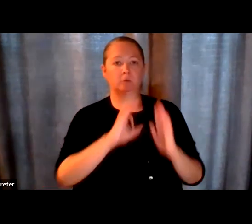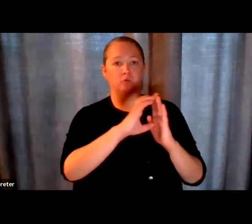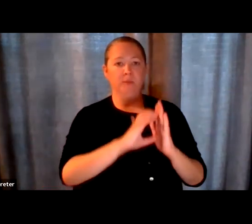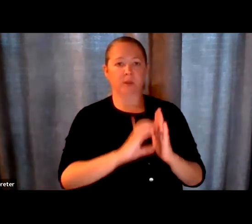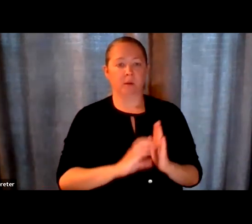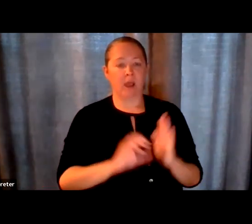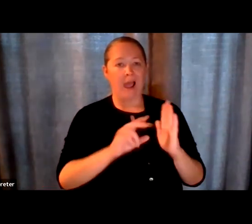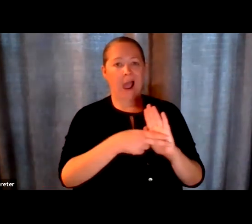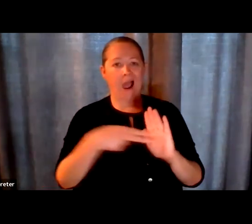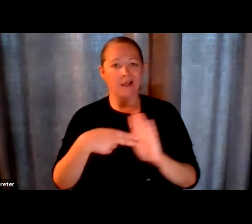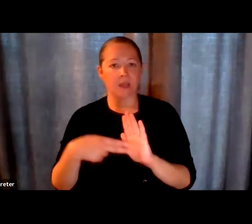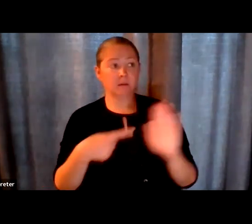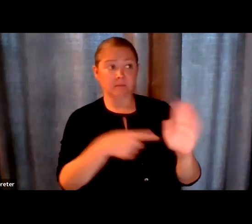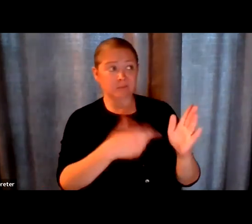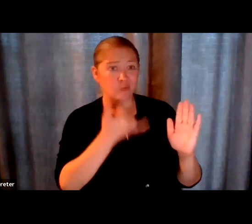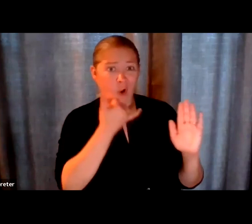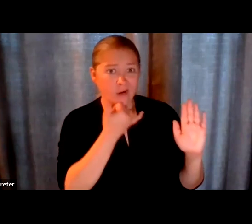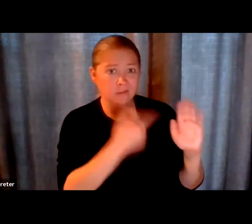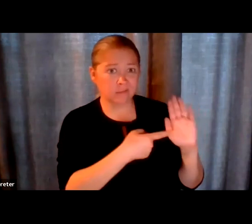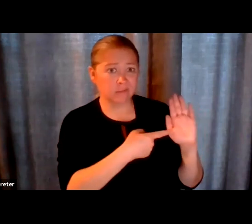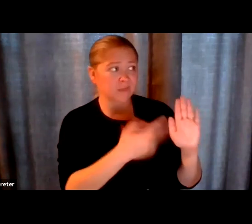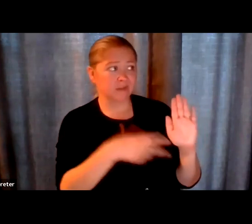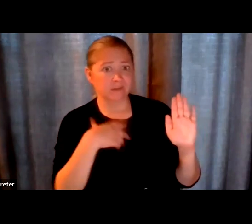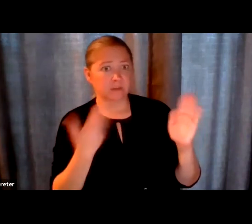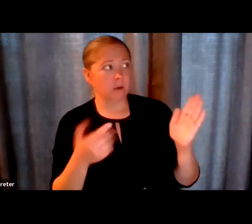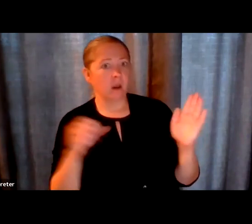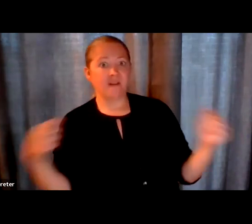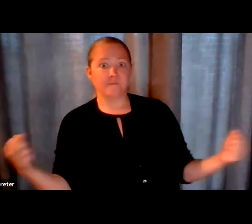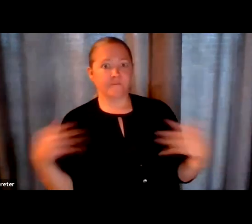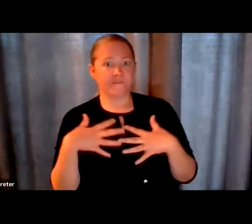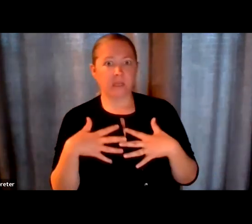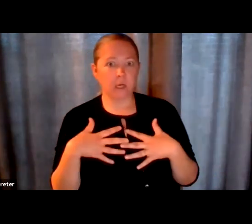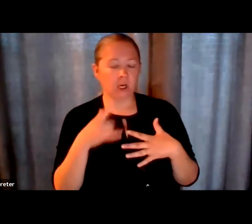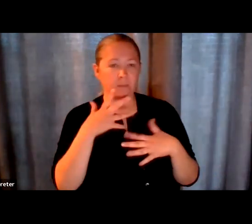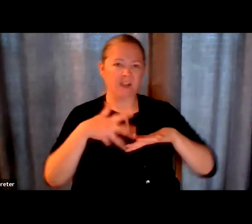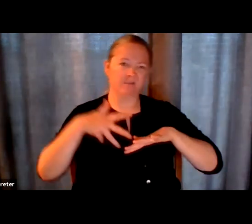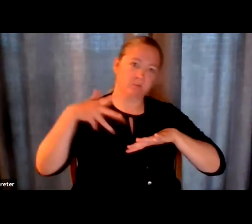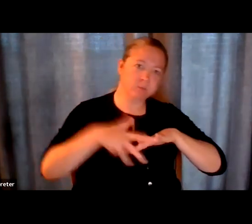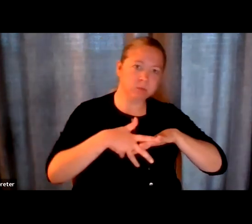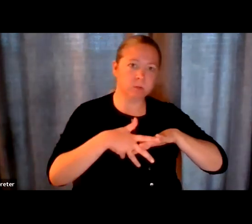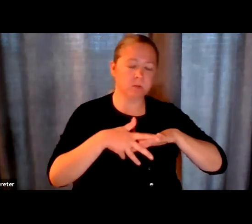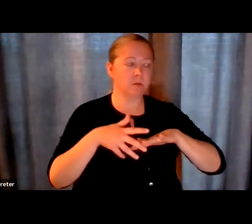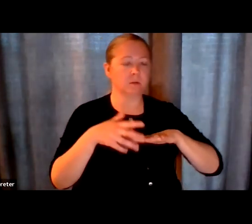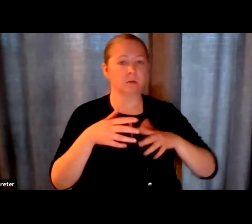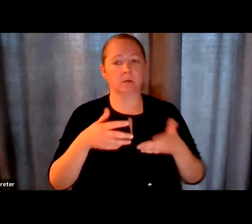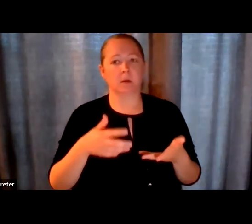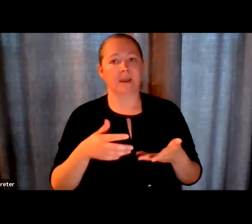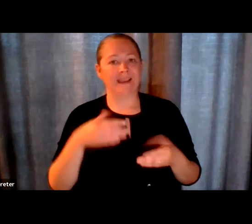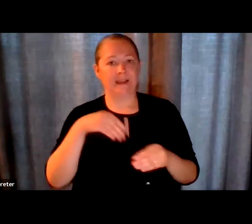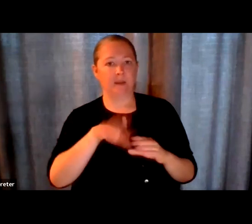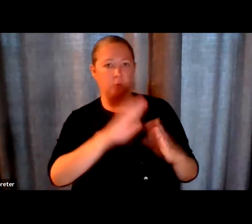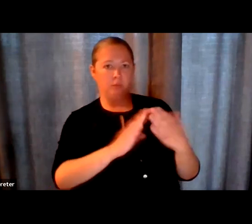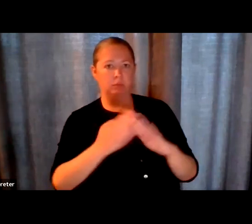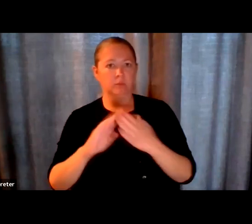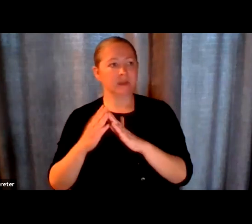how wrong they are and how misguided they have been. Fear has been nurtured in them, and it's such an insular community. That's the problem. It's such